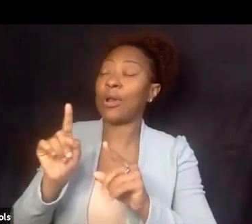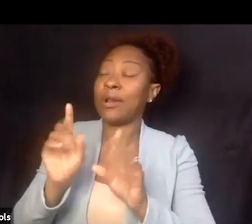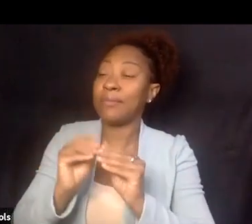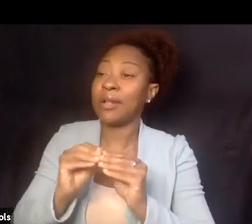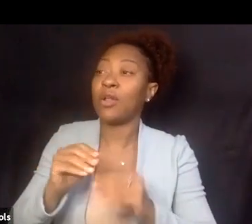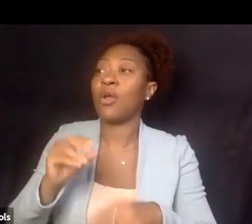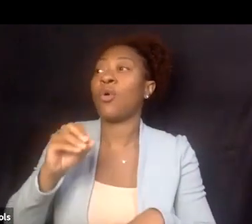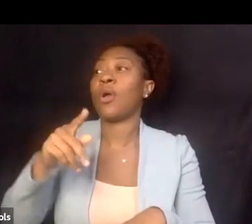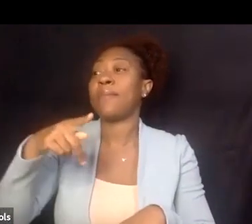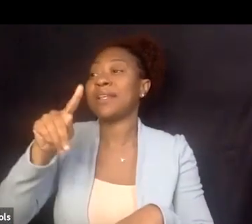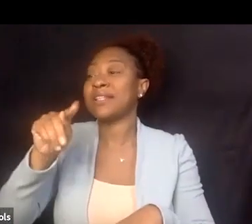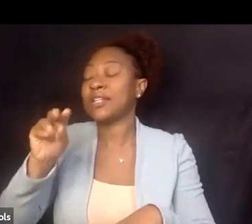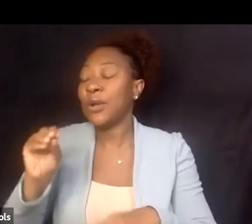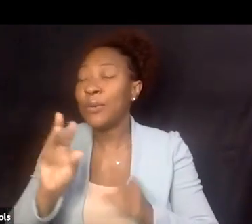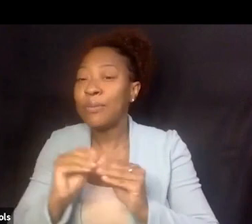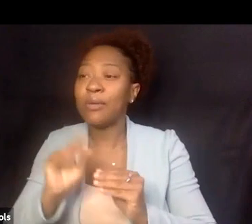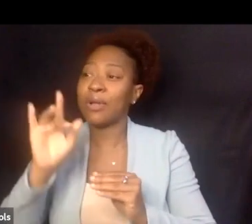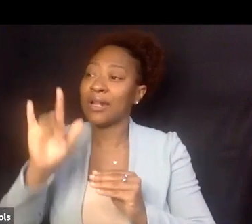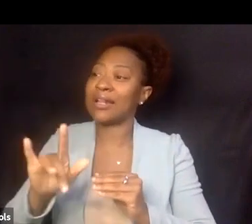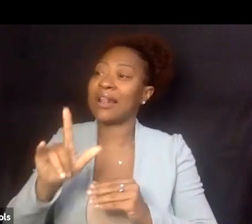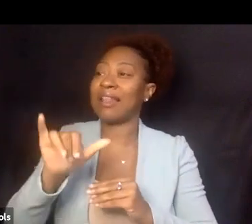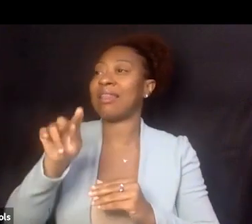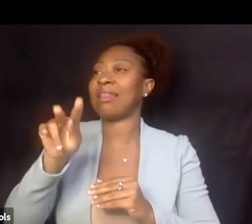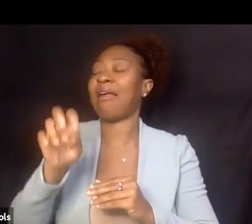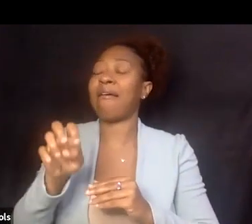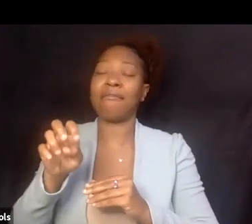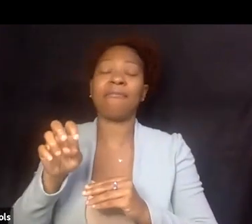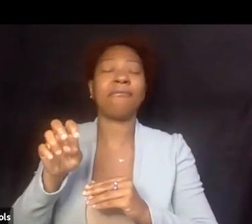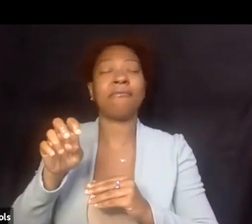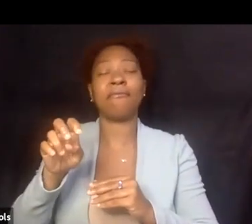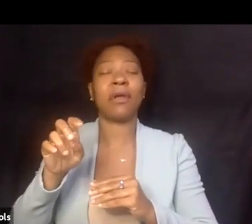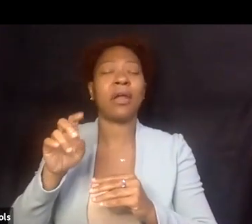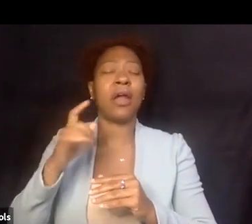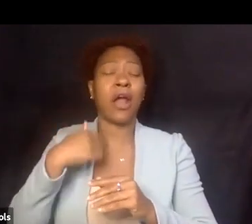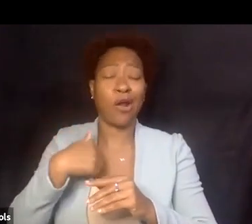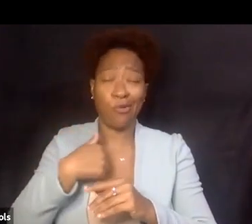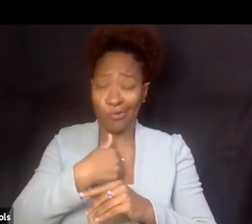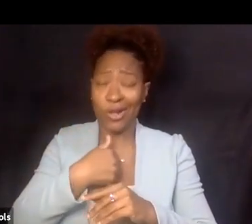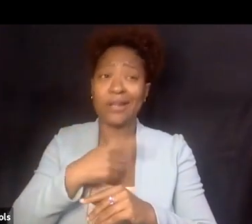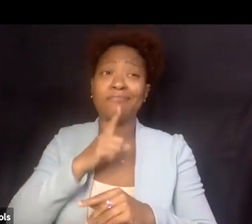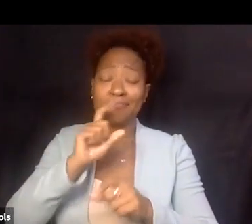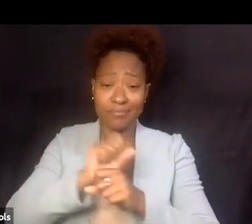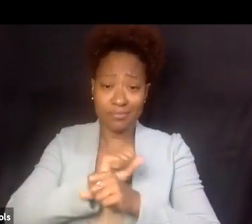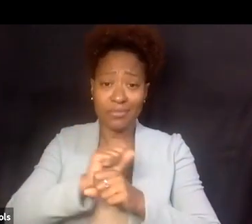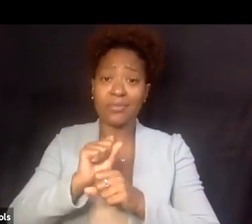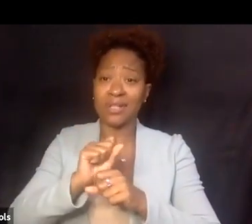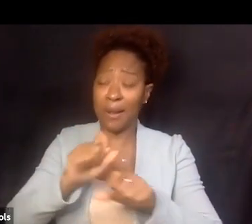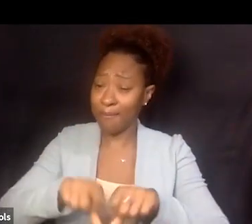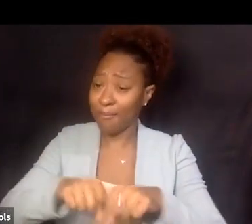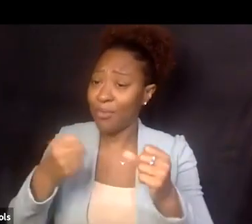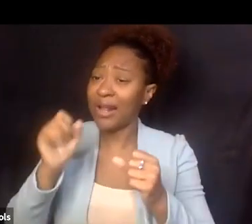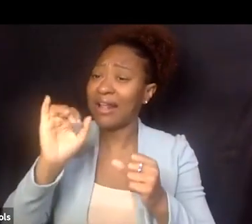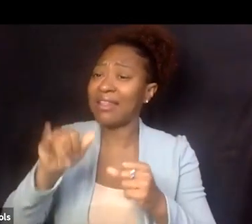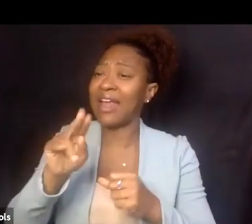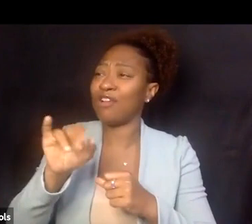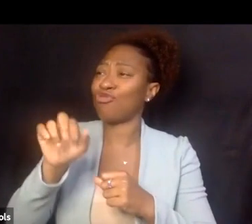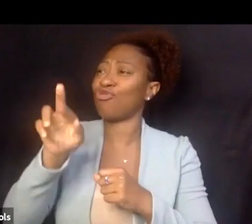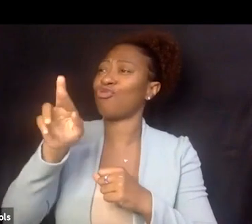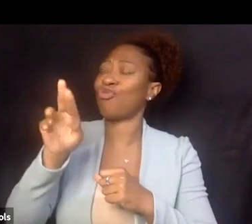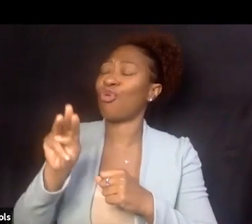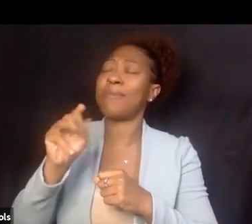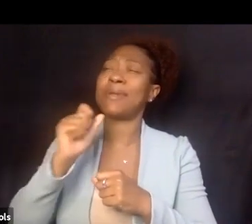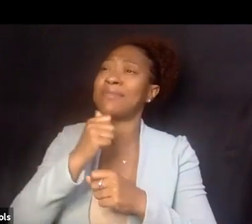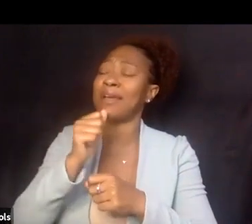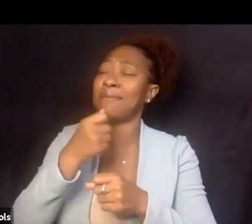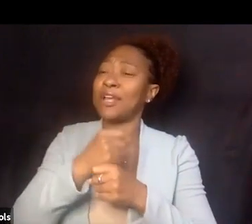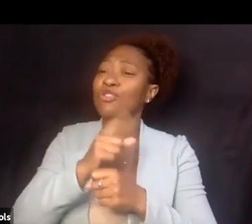live transcript button? Are we pushing on breaking those norms? Are we owning it? What are we doing in our meetings and in our